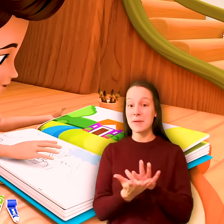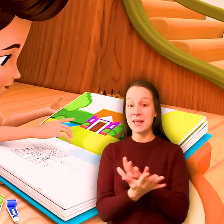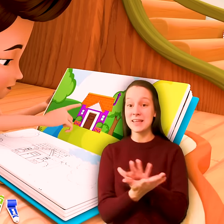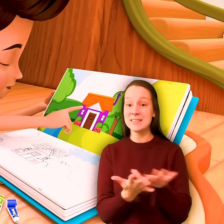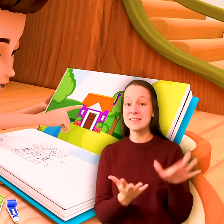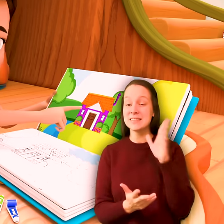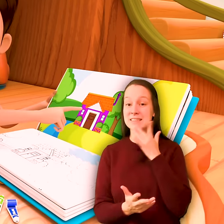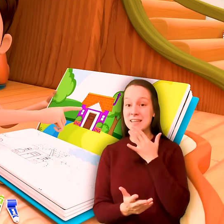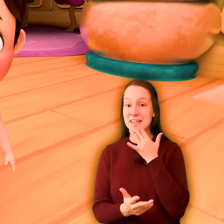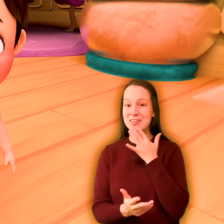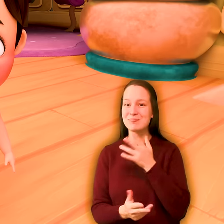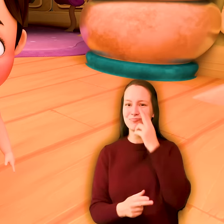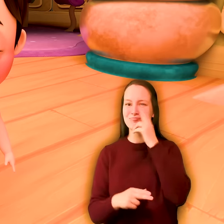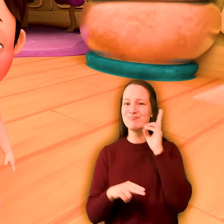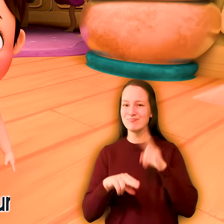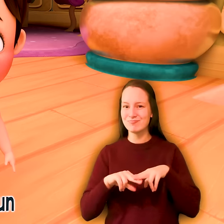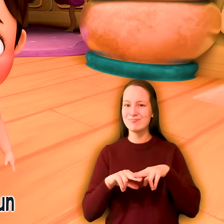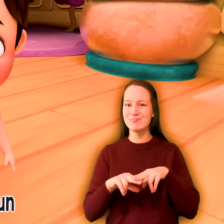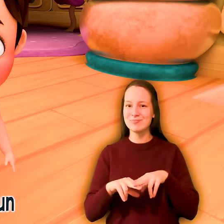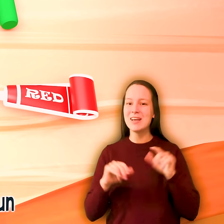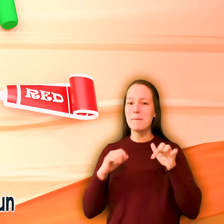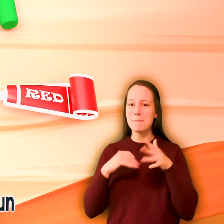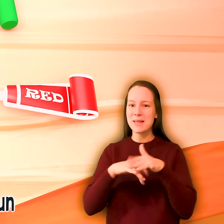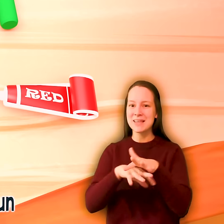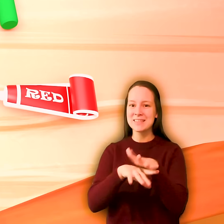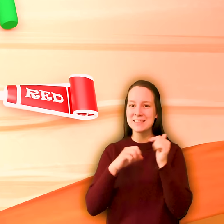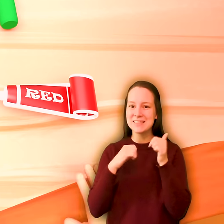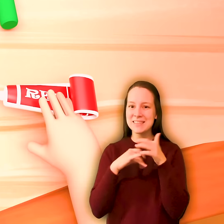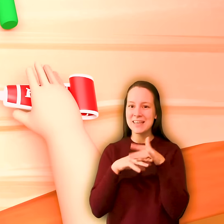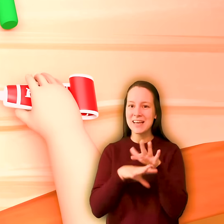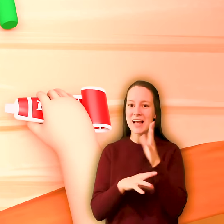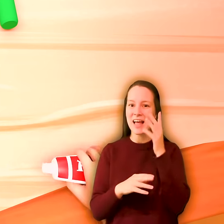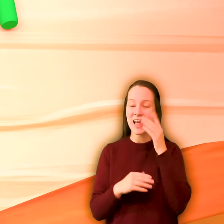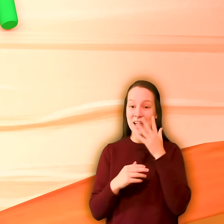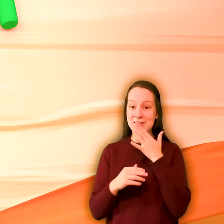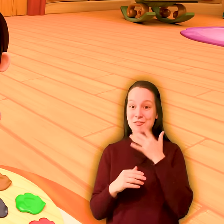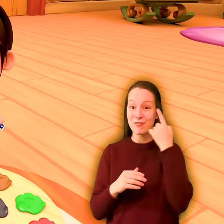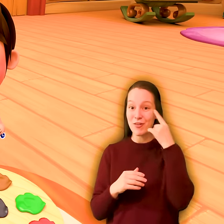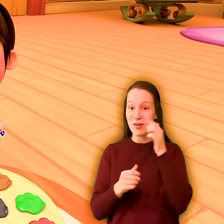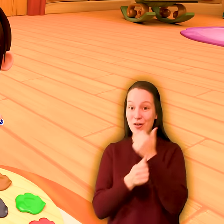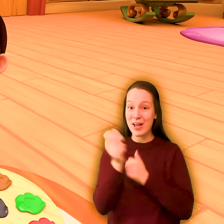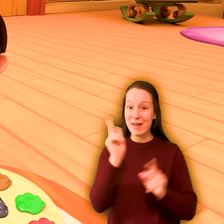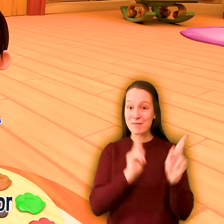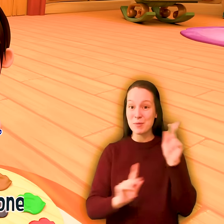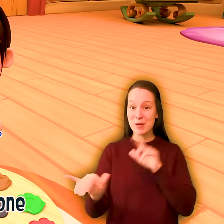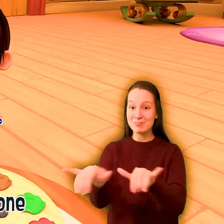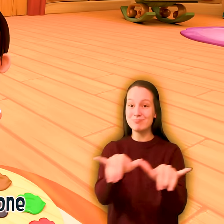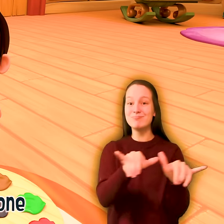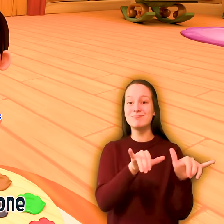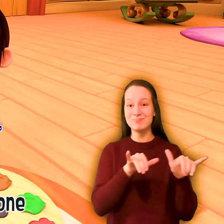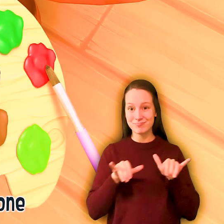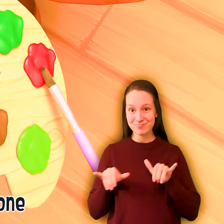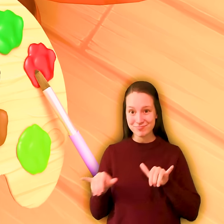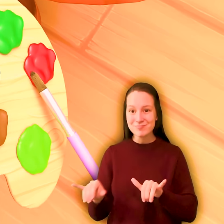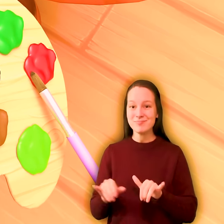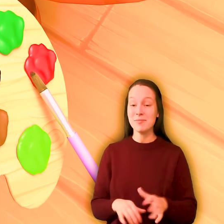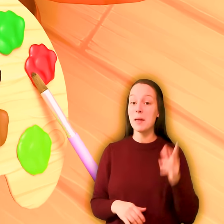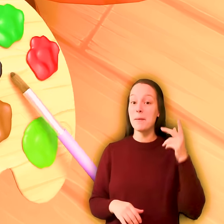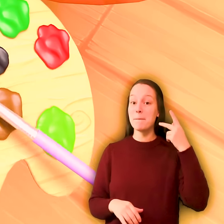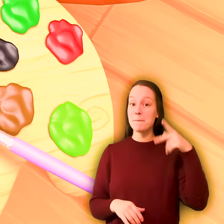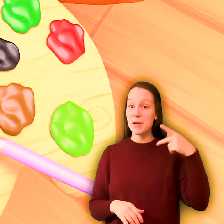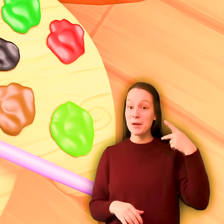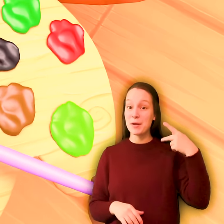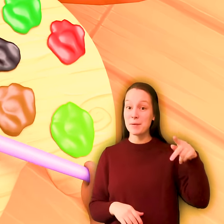mixing colors is a lot of fun mixing colors is for everyone